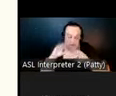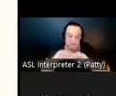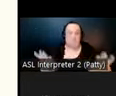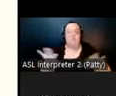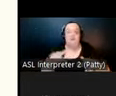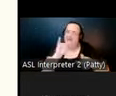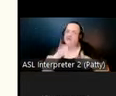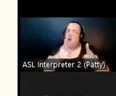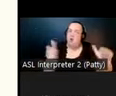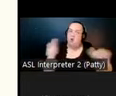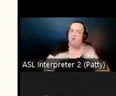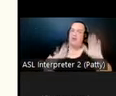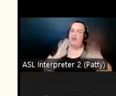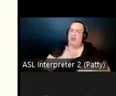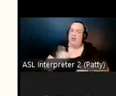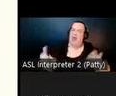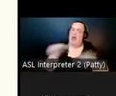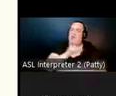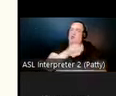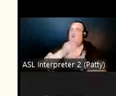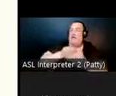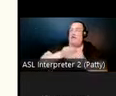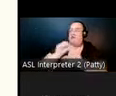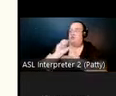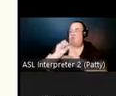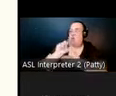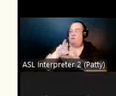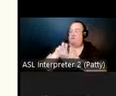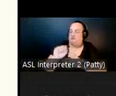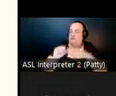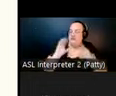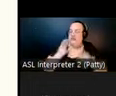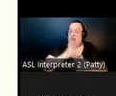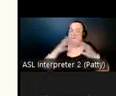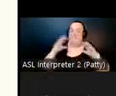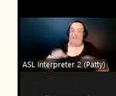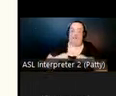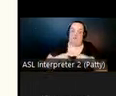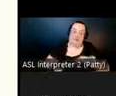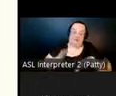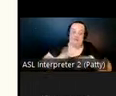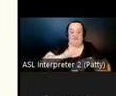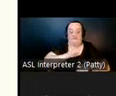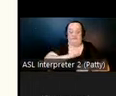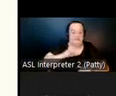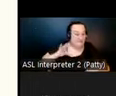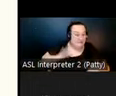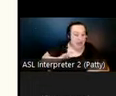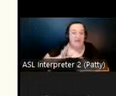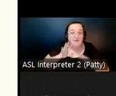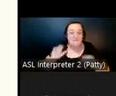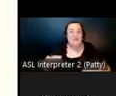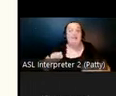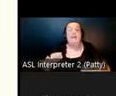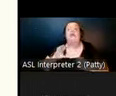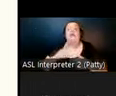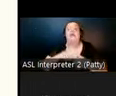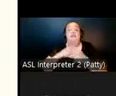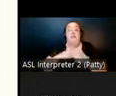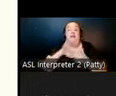than our other fund sources. So our ability to quickly increase our staff capacity and address